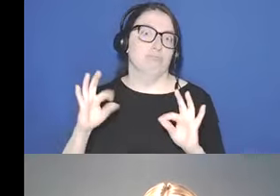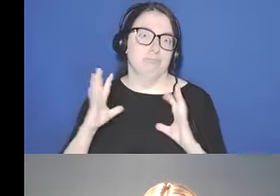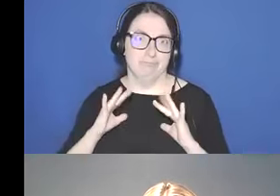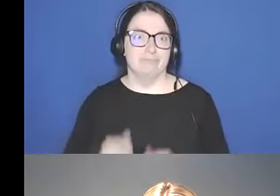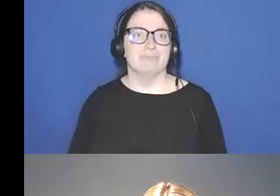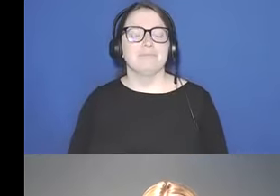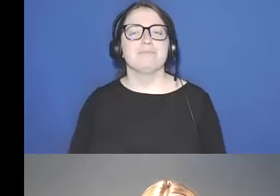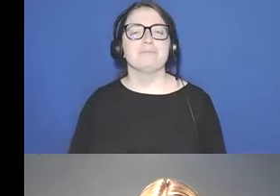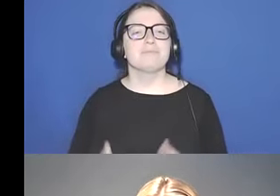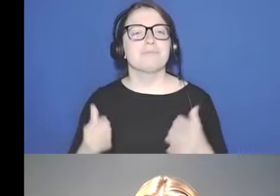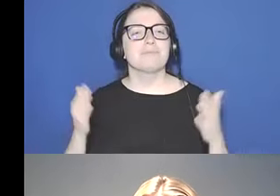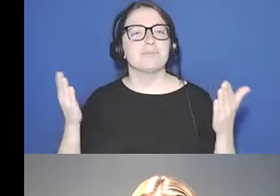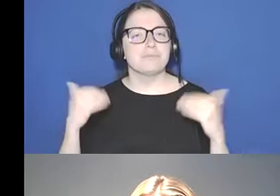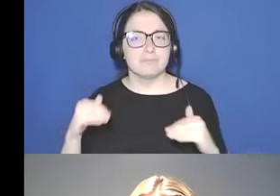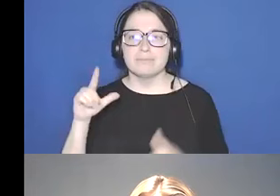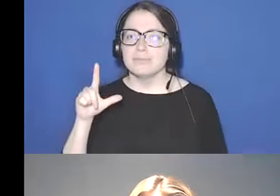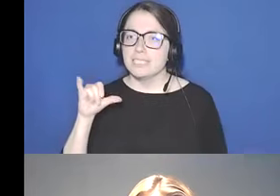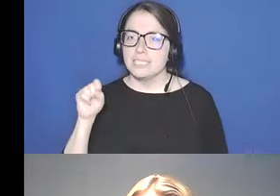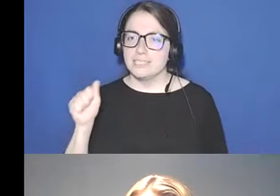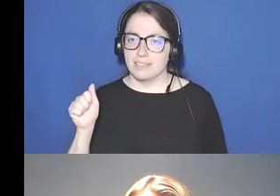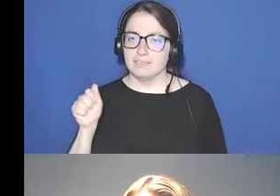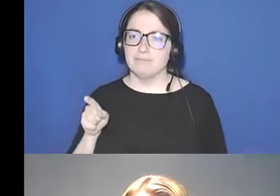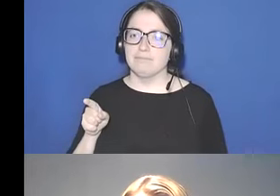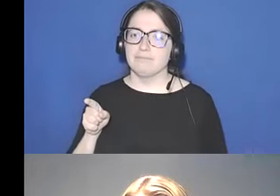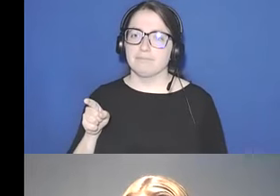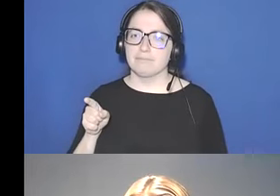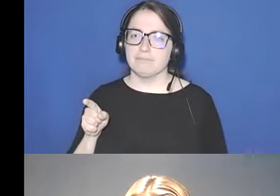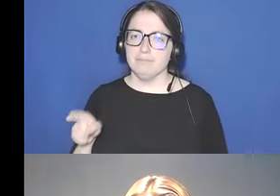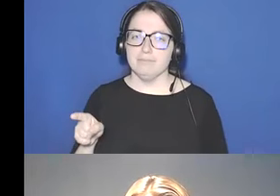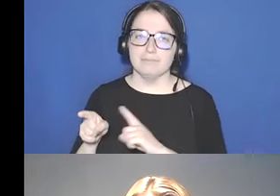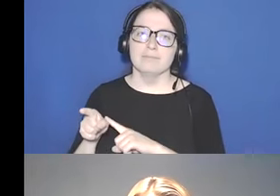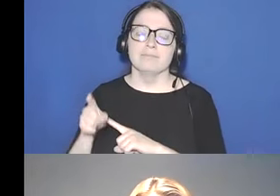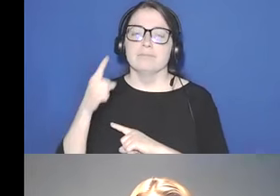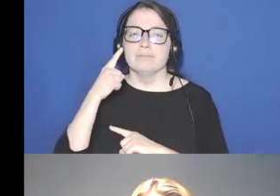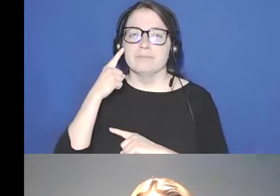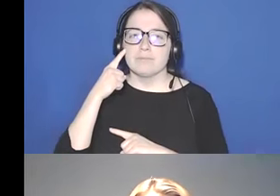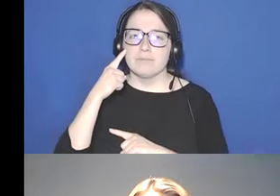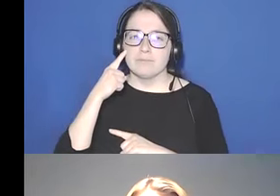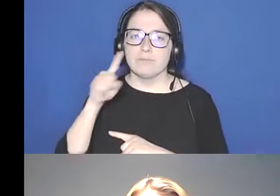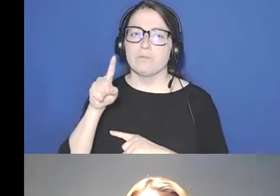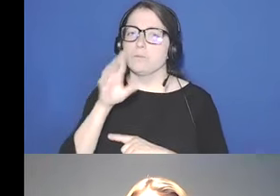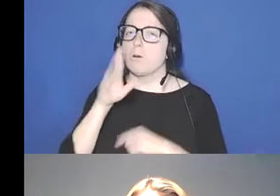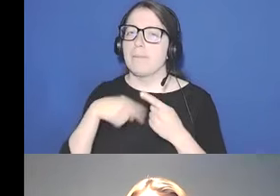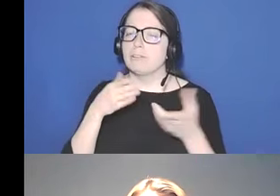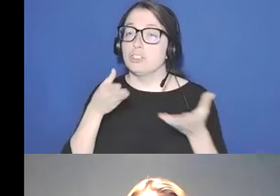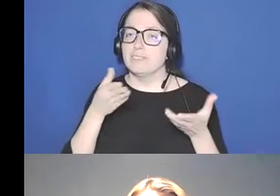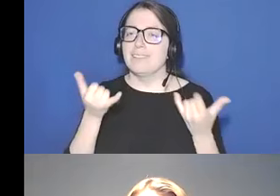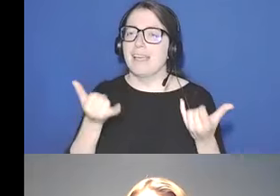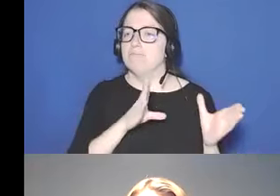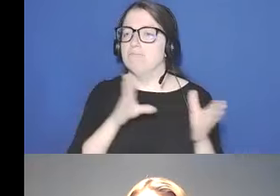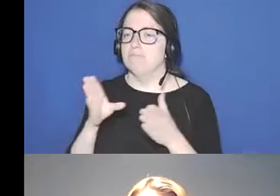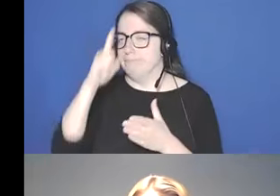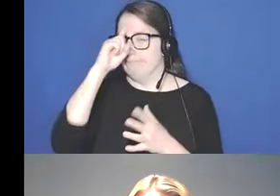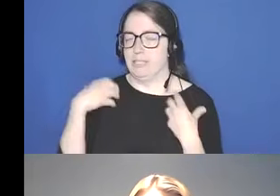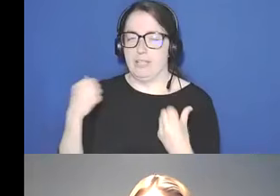Next, I'm going to jump over to Lisa and in the theme of services, move over to mental health services. So